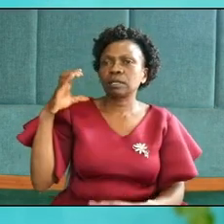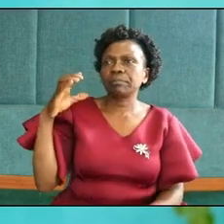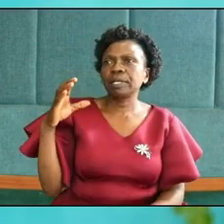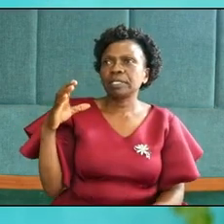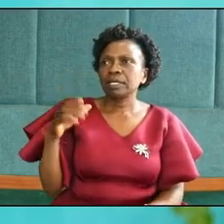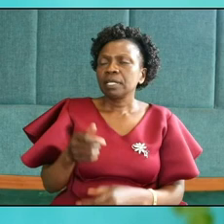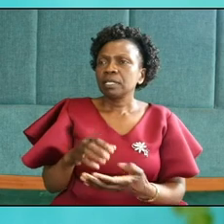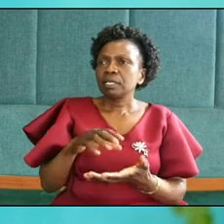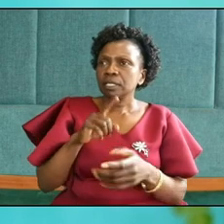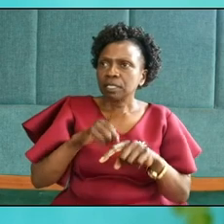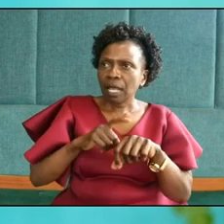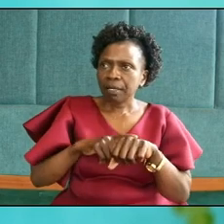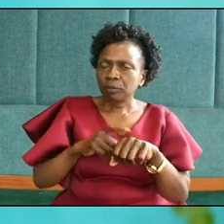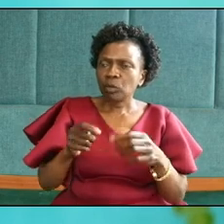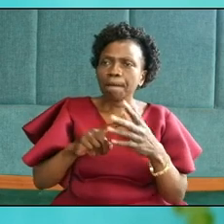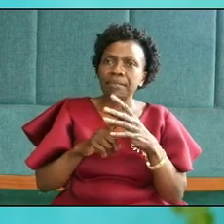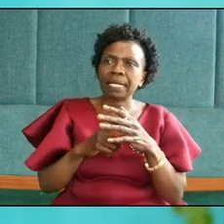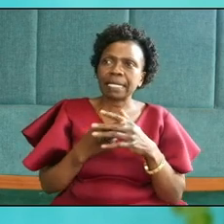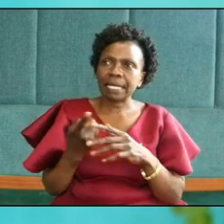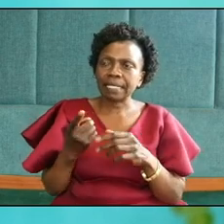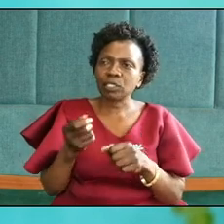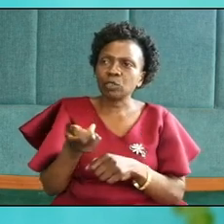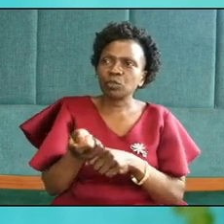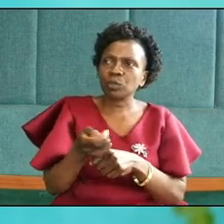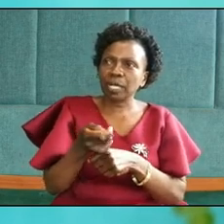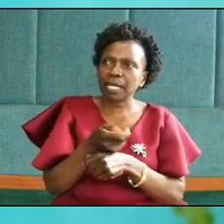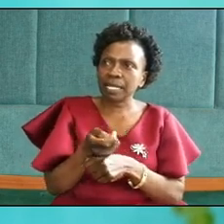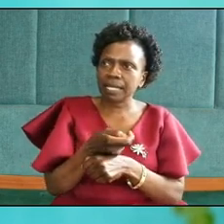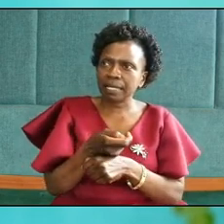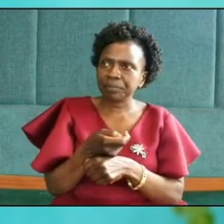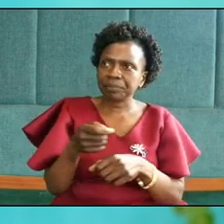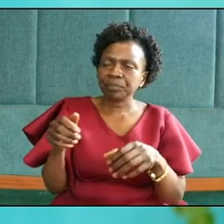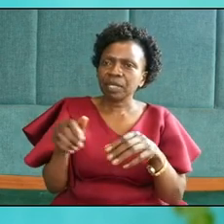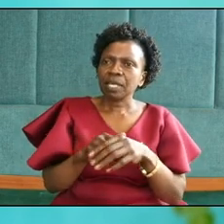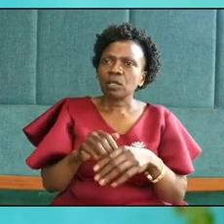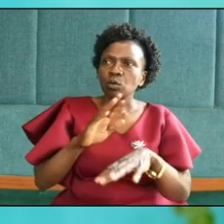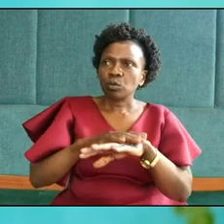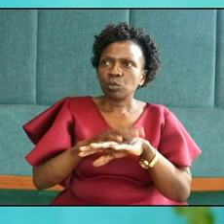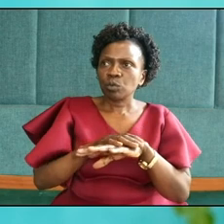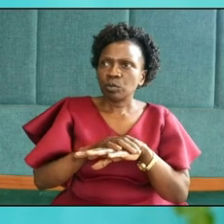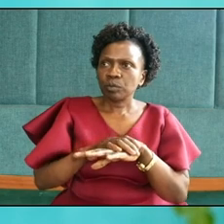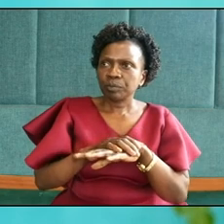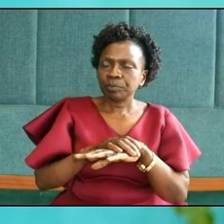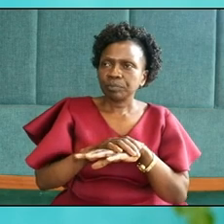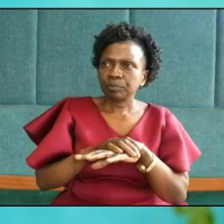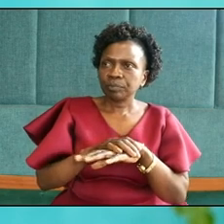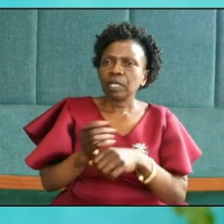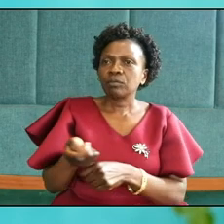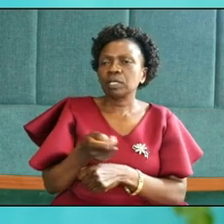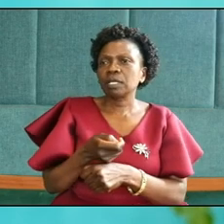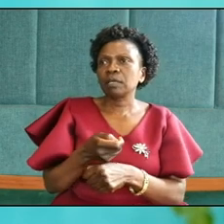is time to begin training, being relevantly fitted for the VUCA